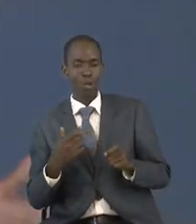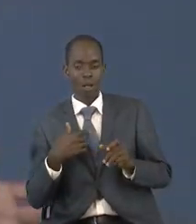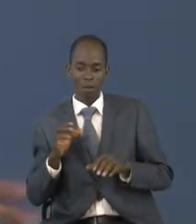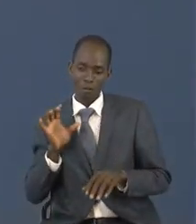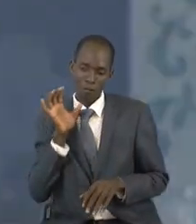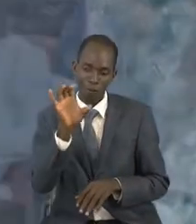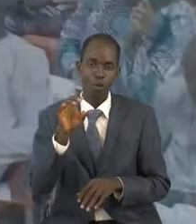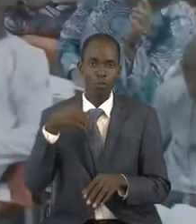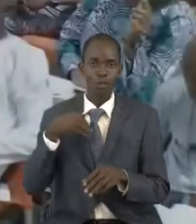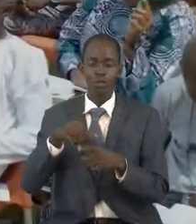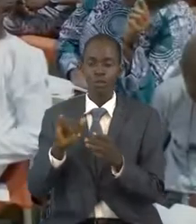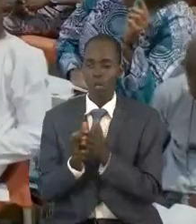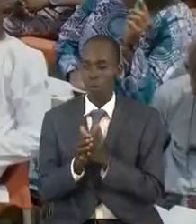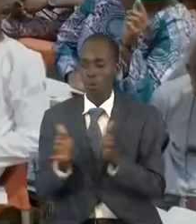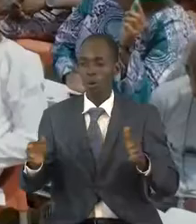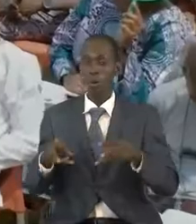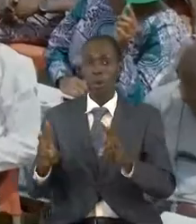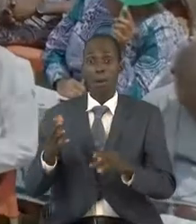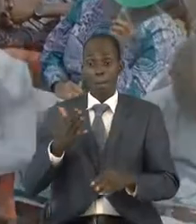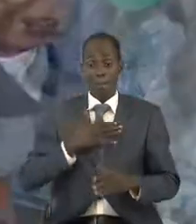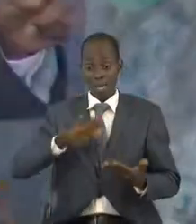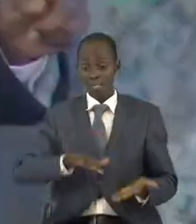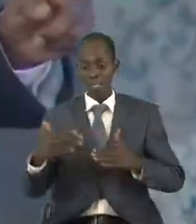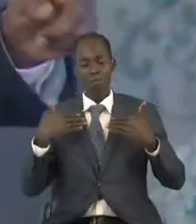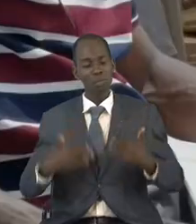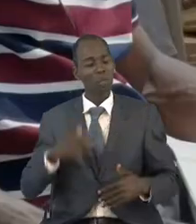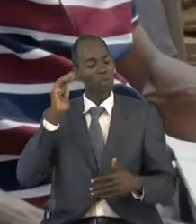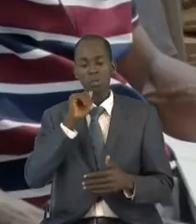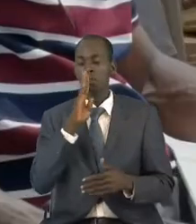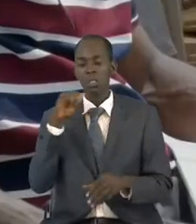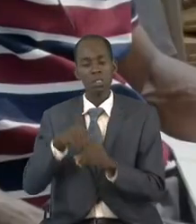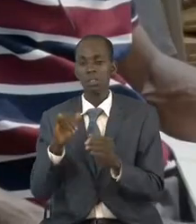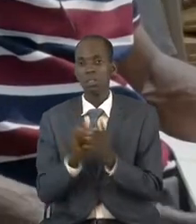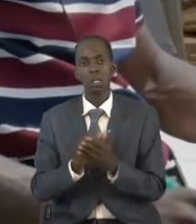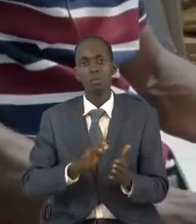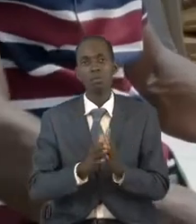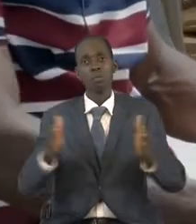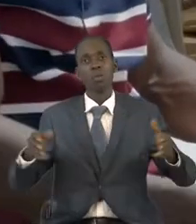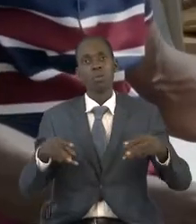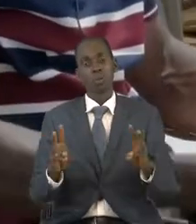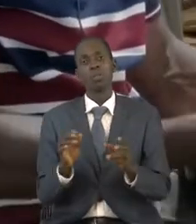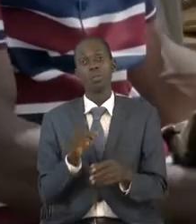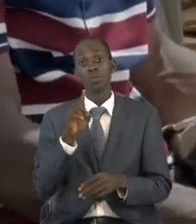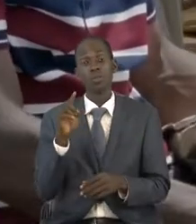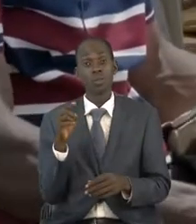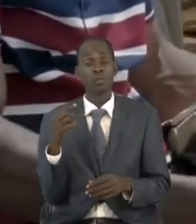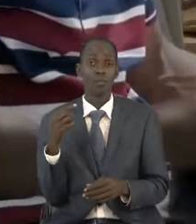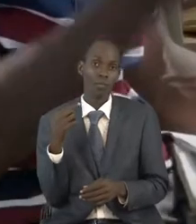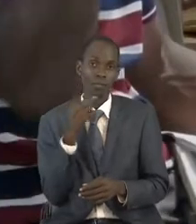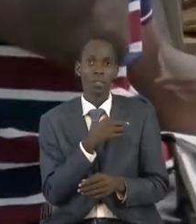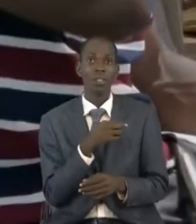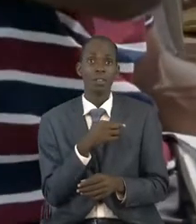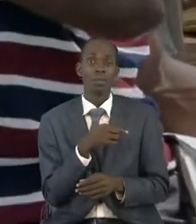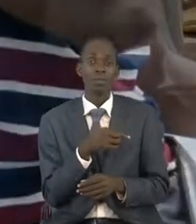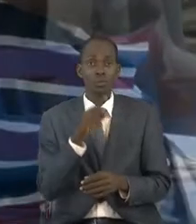Broadway. Even my dead body will not be in that Broadway. Your life, that you come to the Lord, that